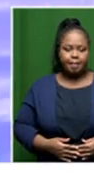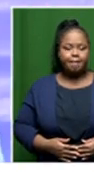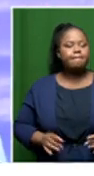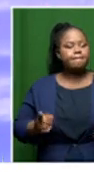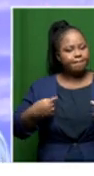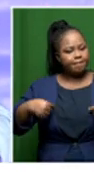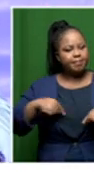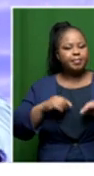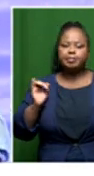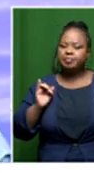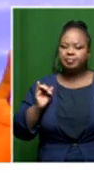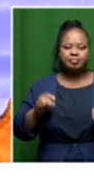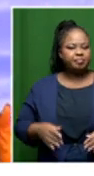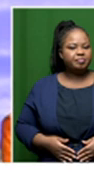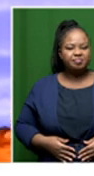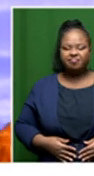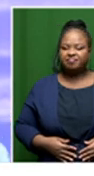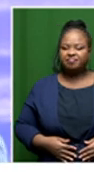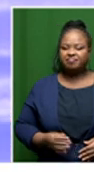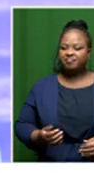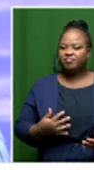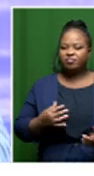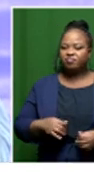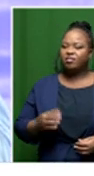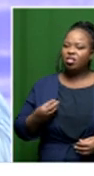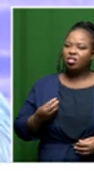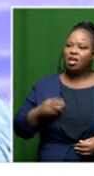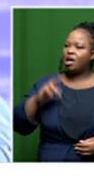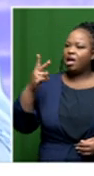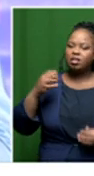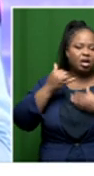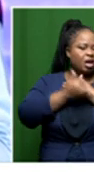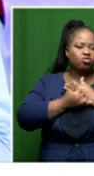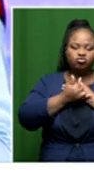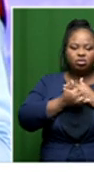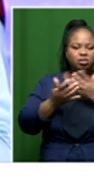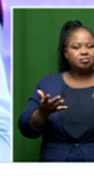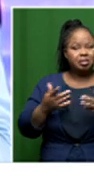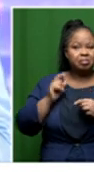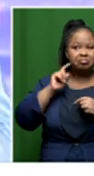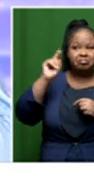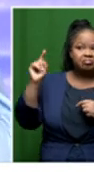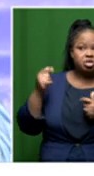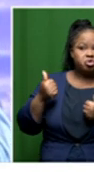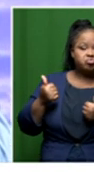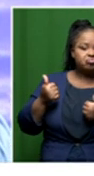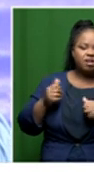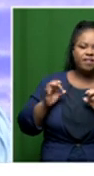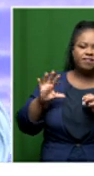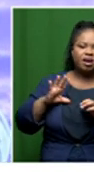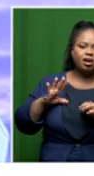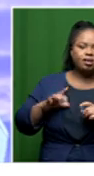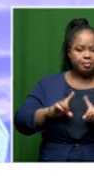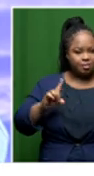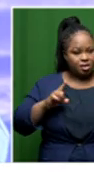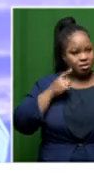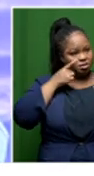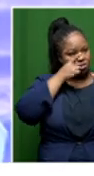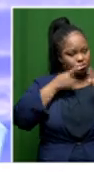we are serious we don't seek to undermine other nations and what in terms of what they are doing our